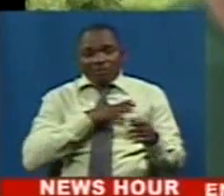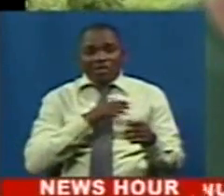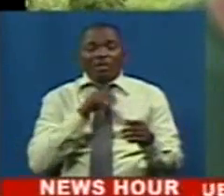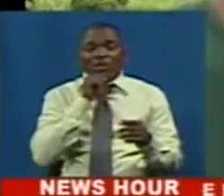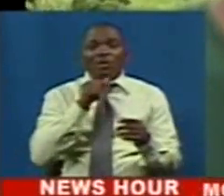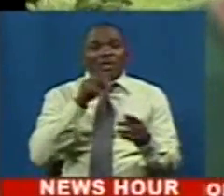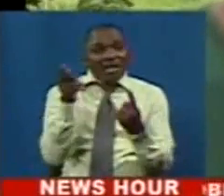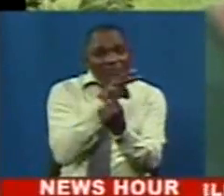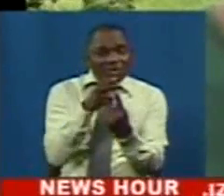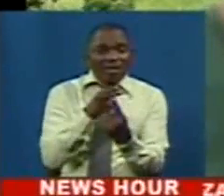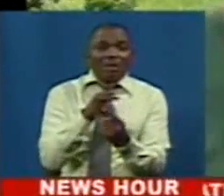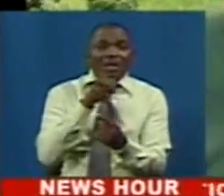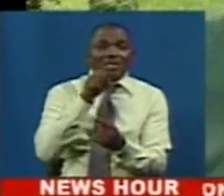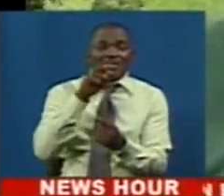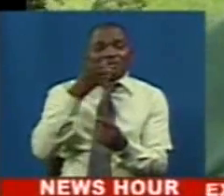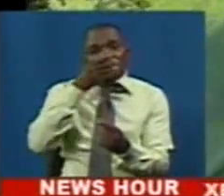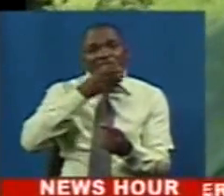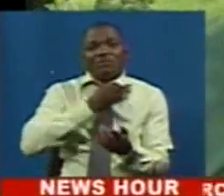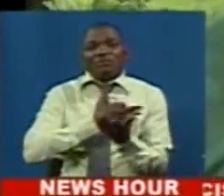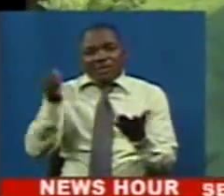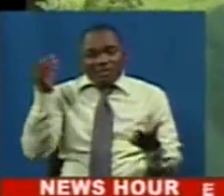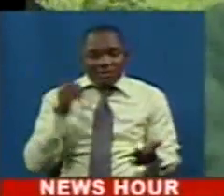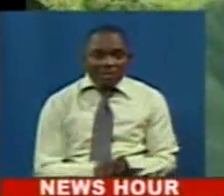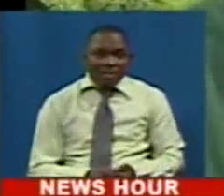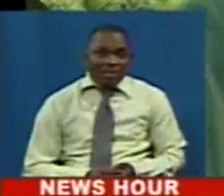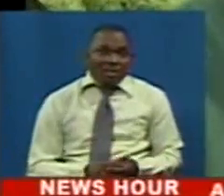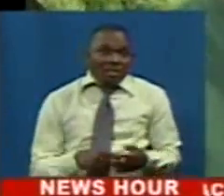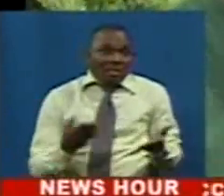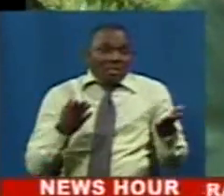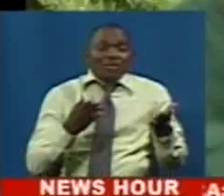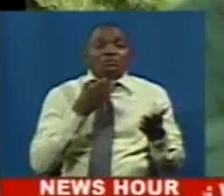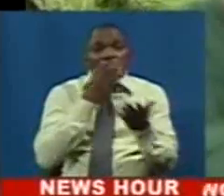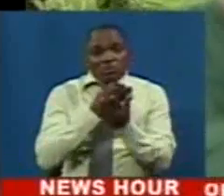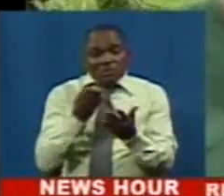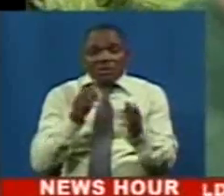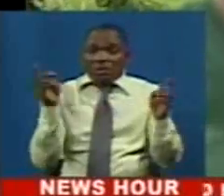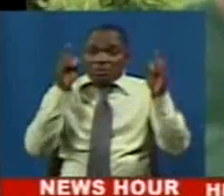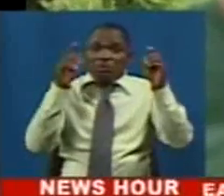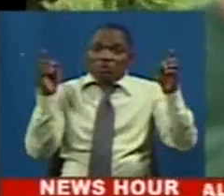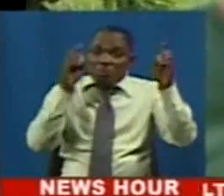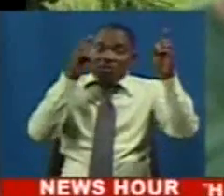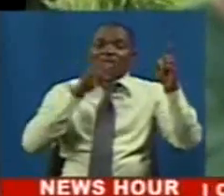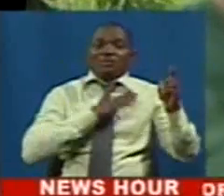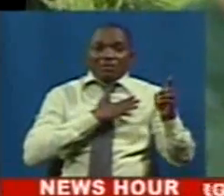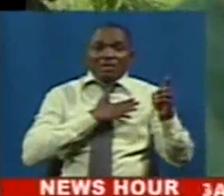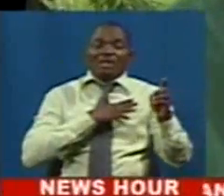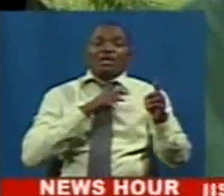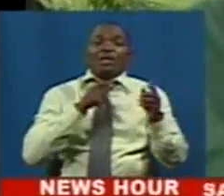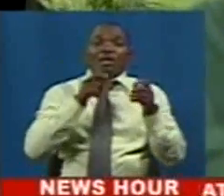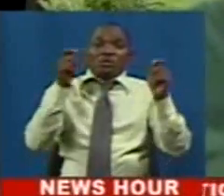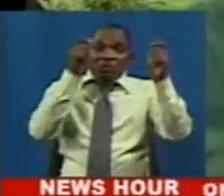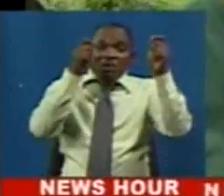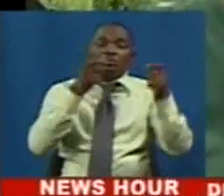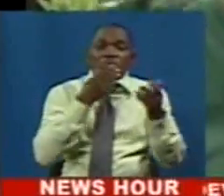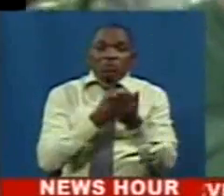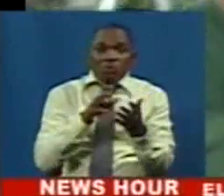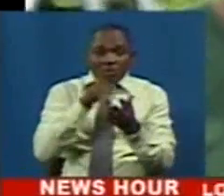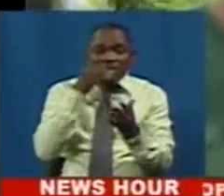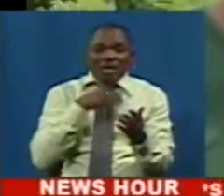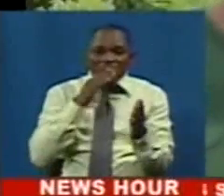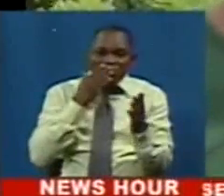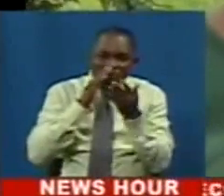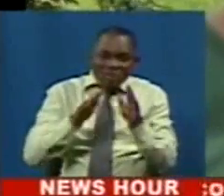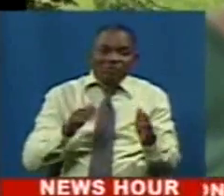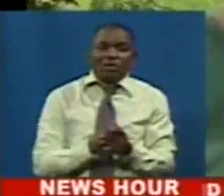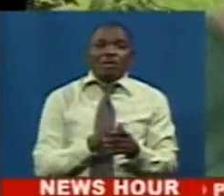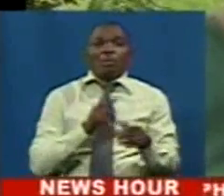violent, which they have failed to do. So it's a good thing to demonstrate, to make sure students we have a very peaceful environment.